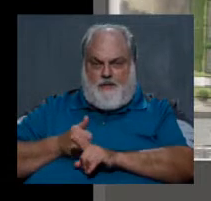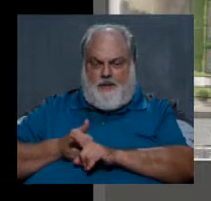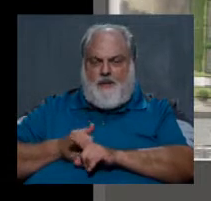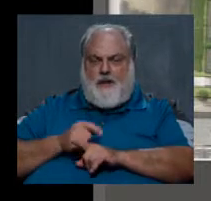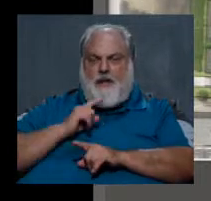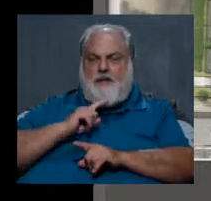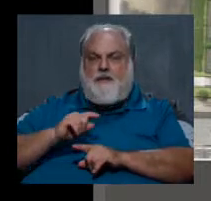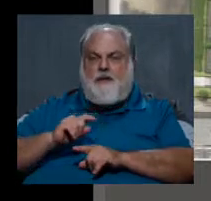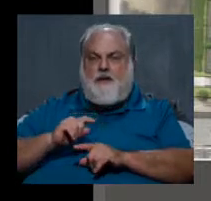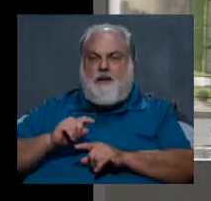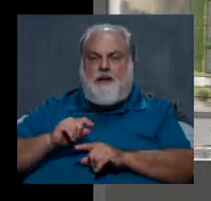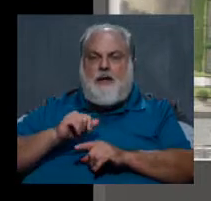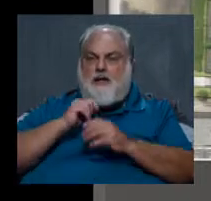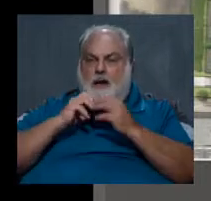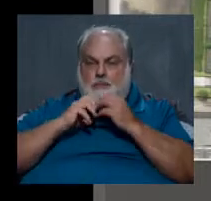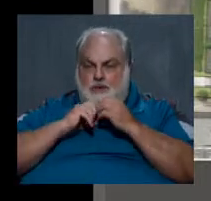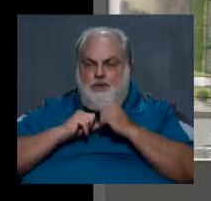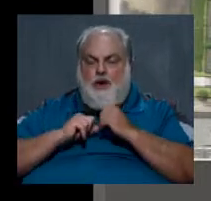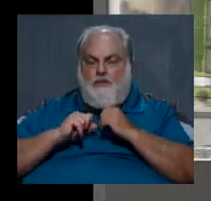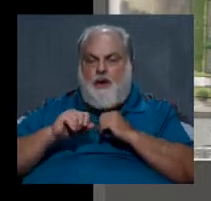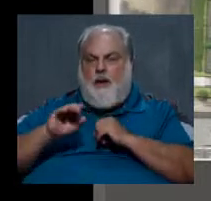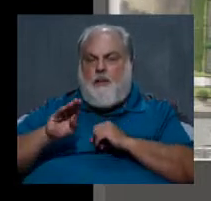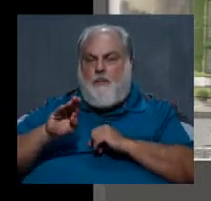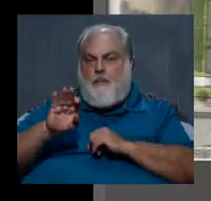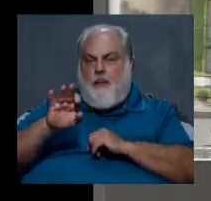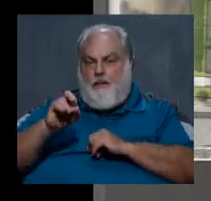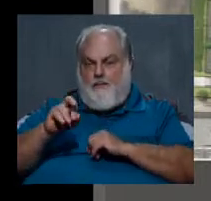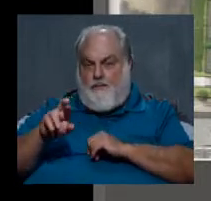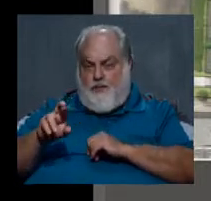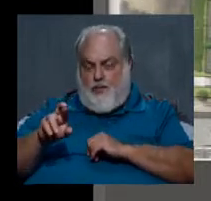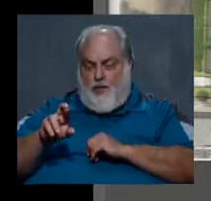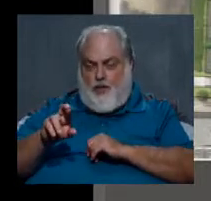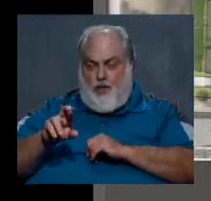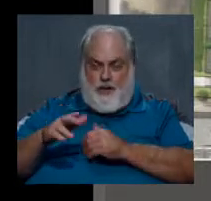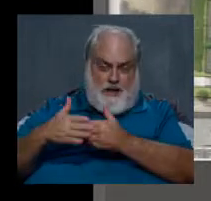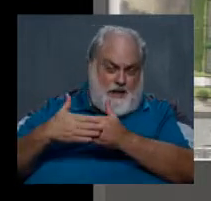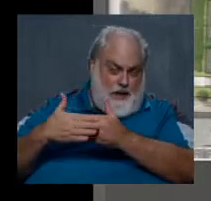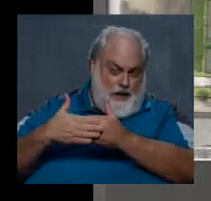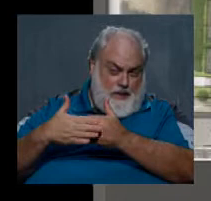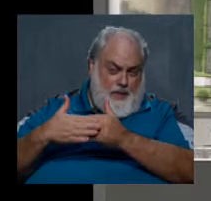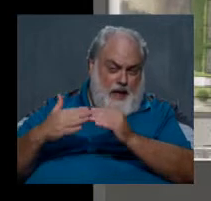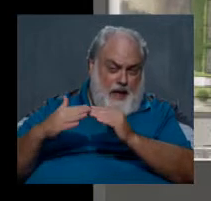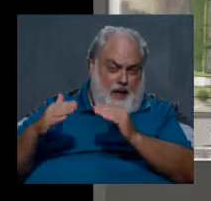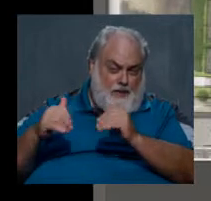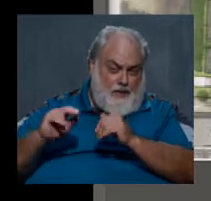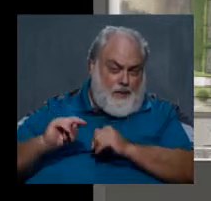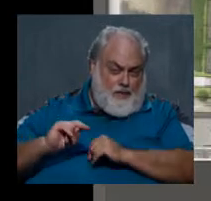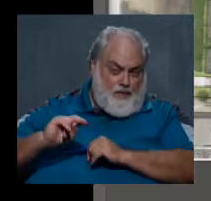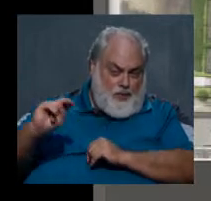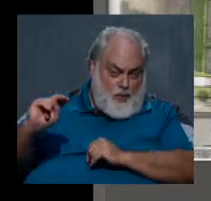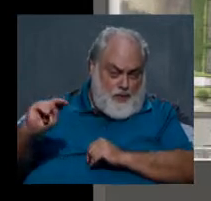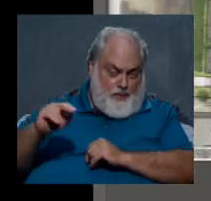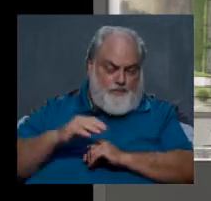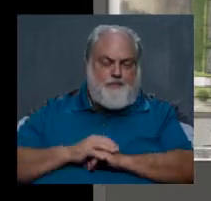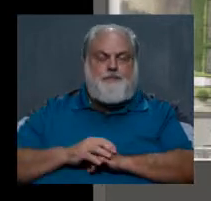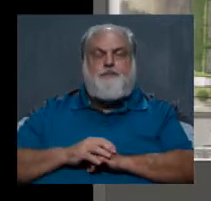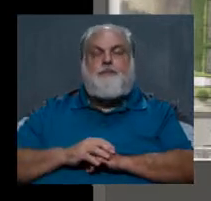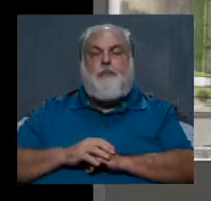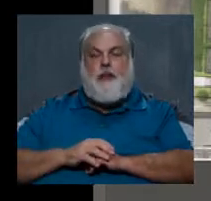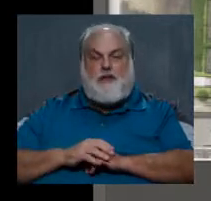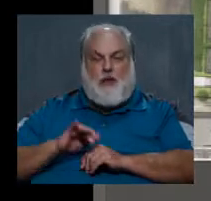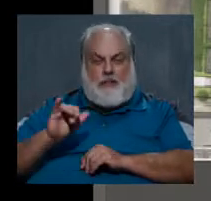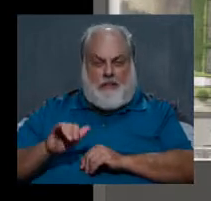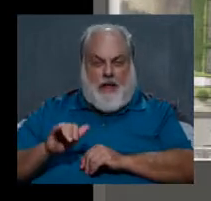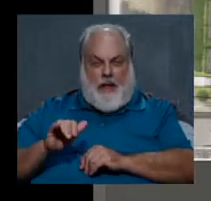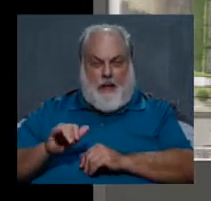is a unpreserved buffer then against those houses to the north along Pinnacle Valley Drive. So I wanted to bring